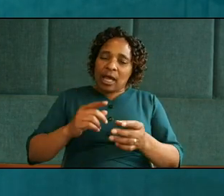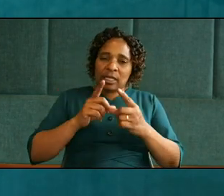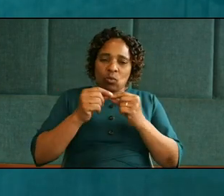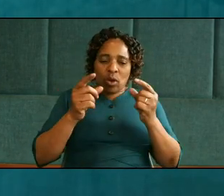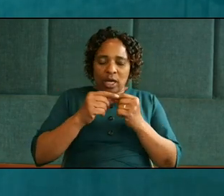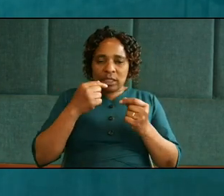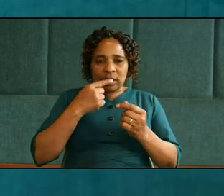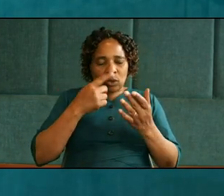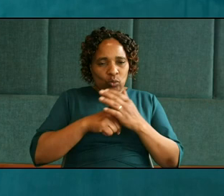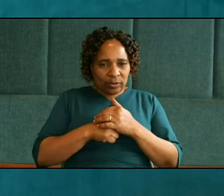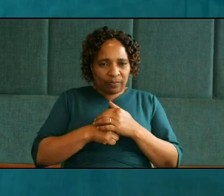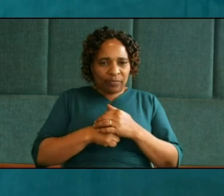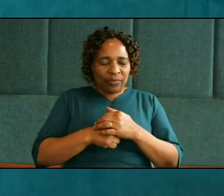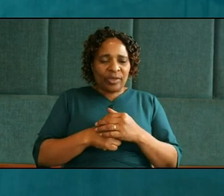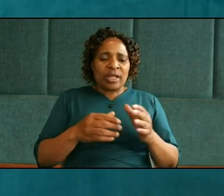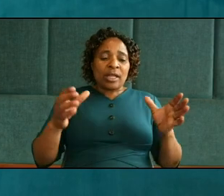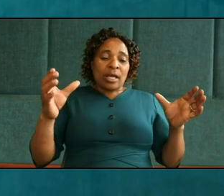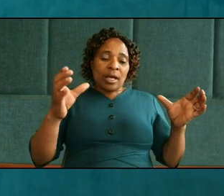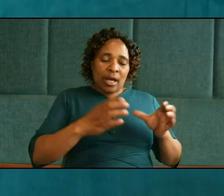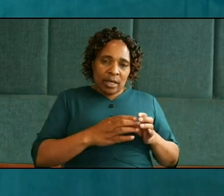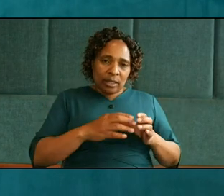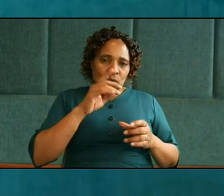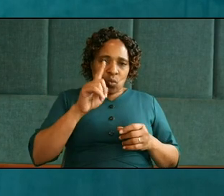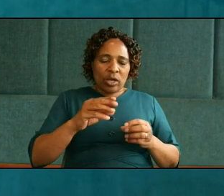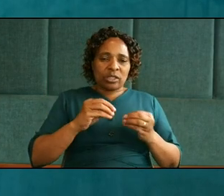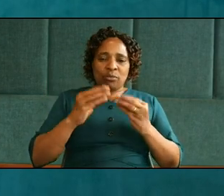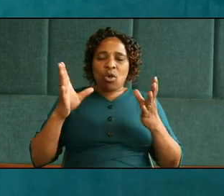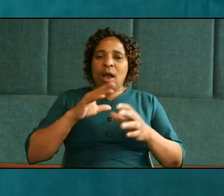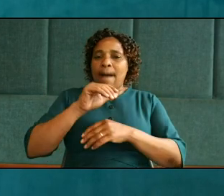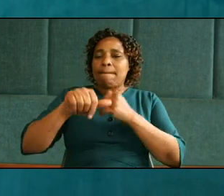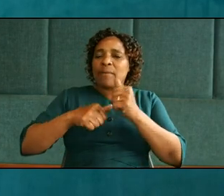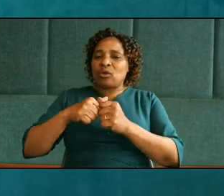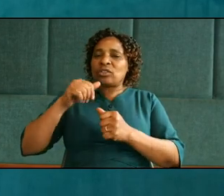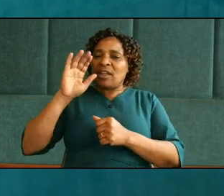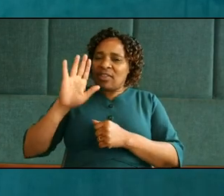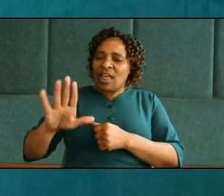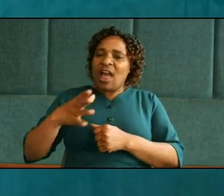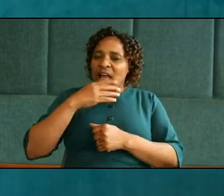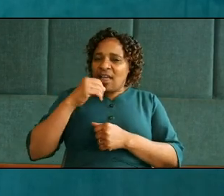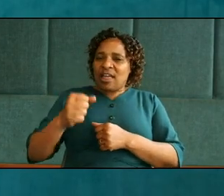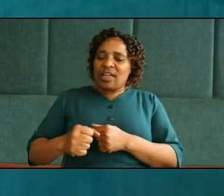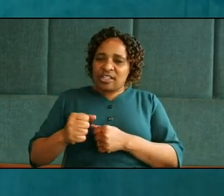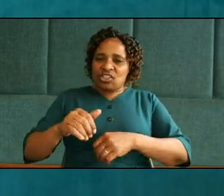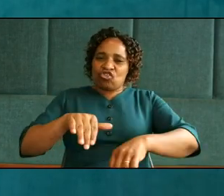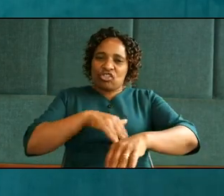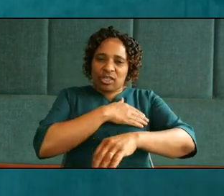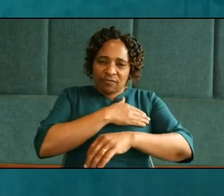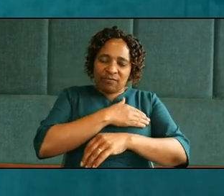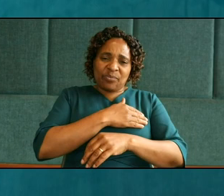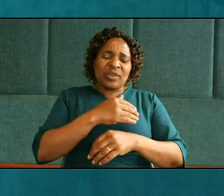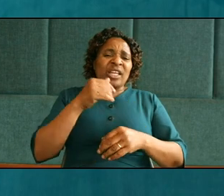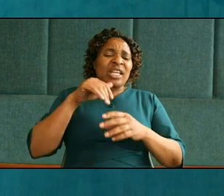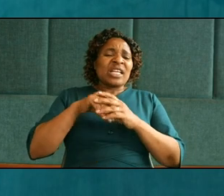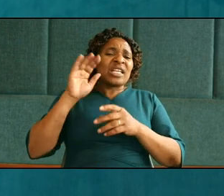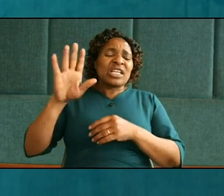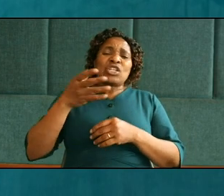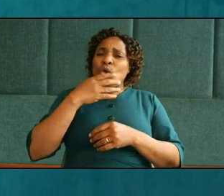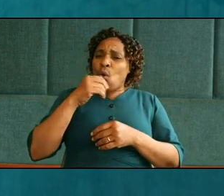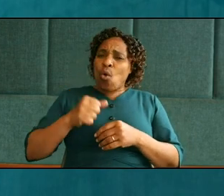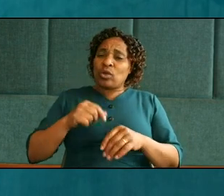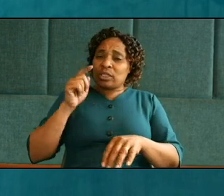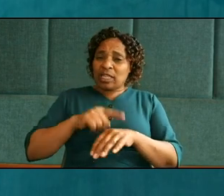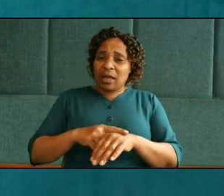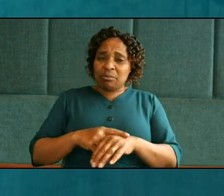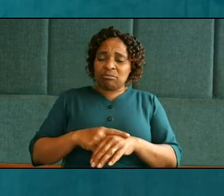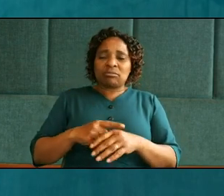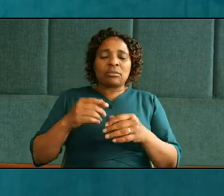he, as they gathered once more about their aged chief, so he thought in his own timings that it's time to